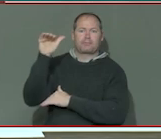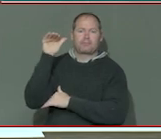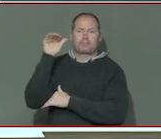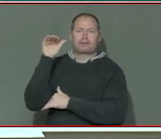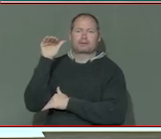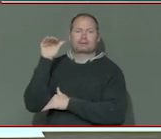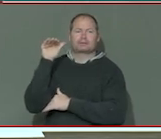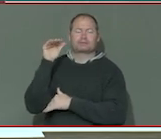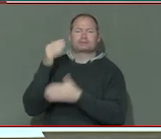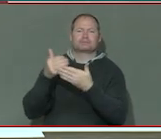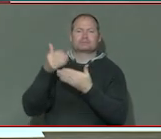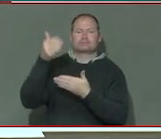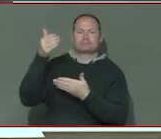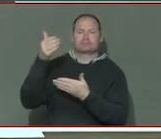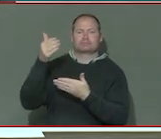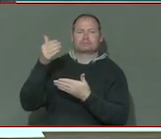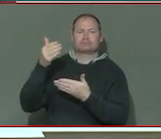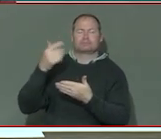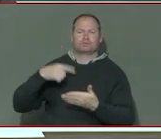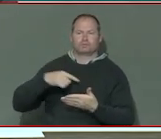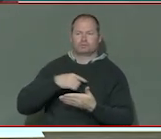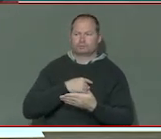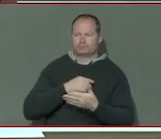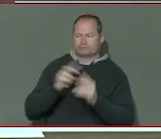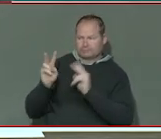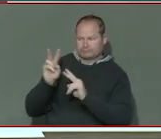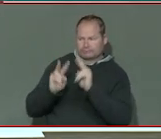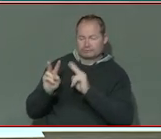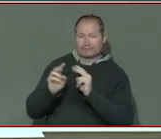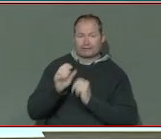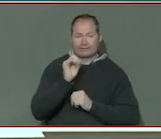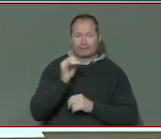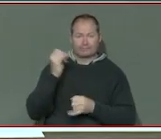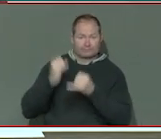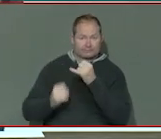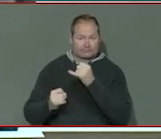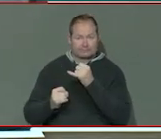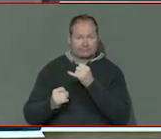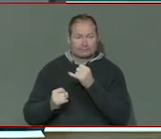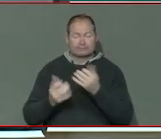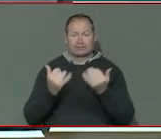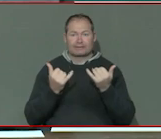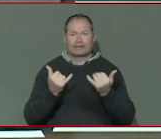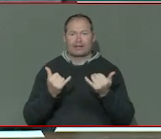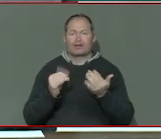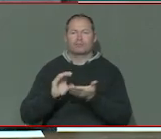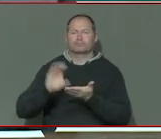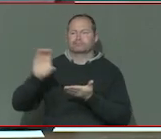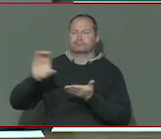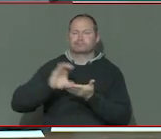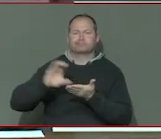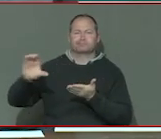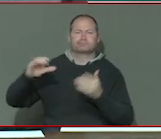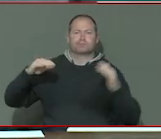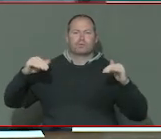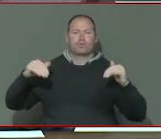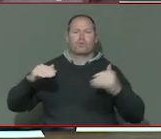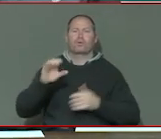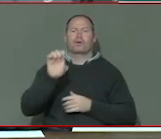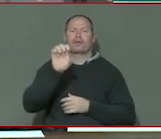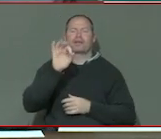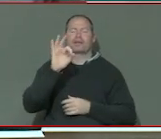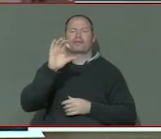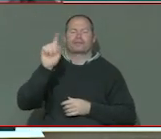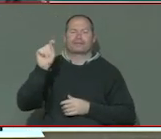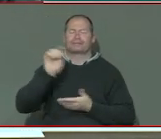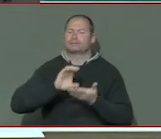will start with that balance. If there's mistakes, if there was outstanding deposits and outstanding EFTs, we would check to